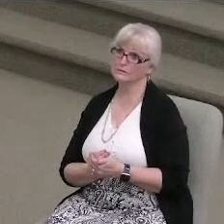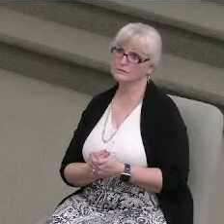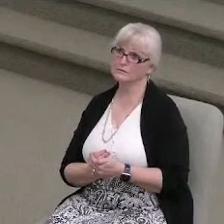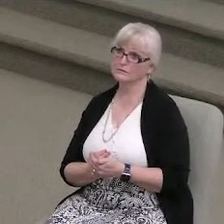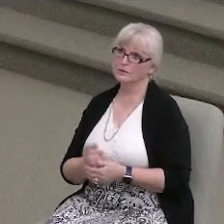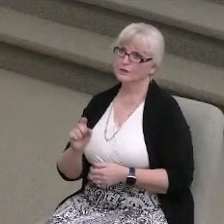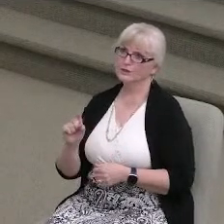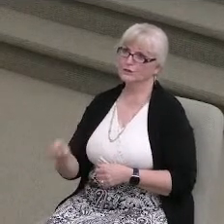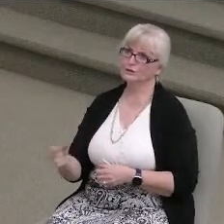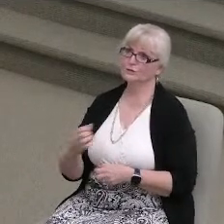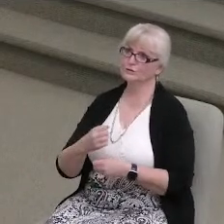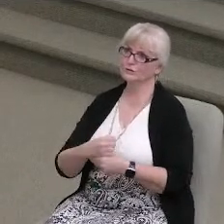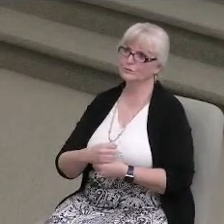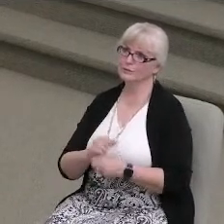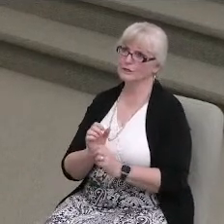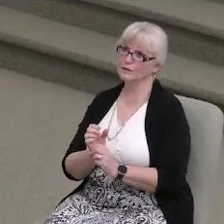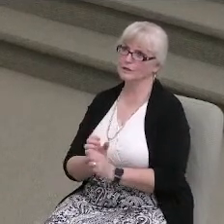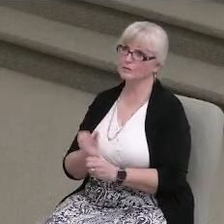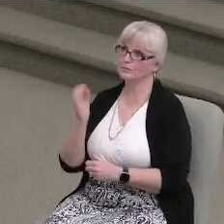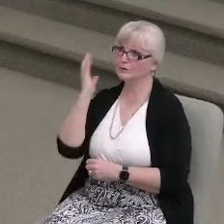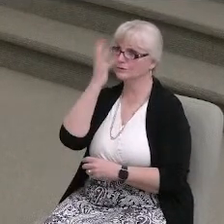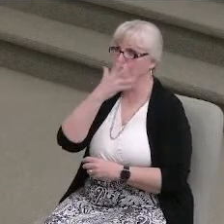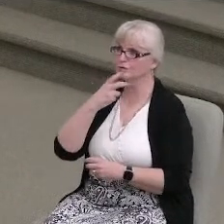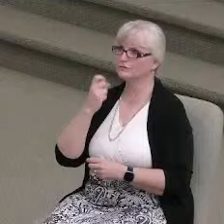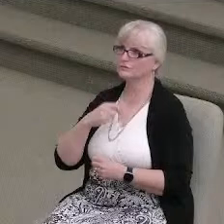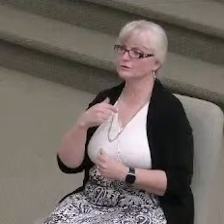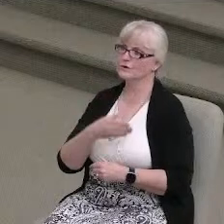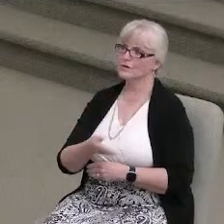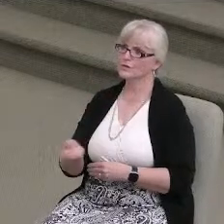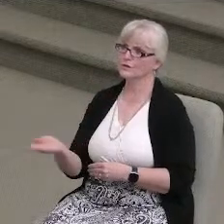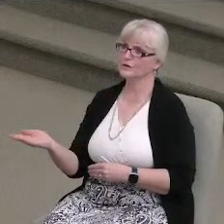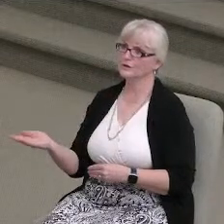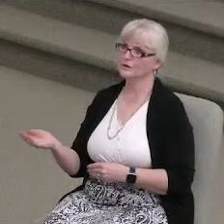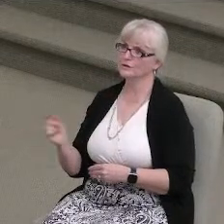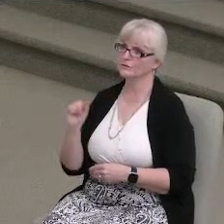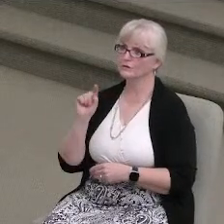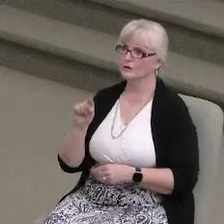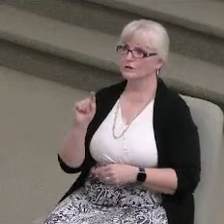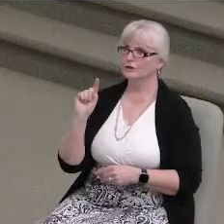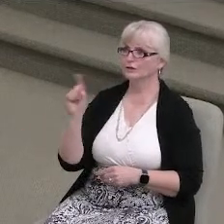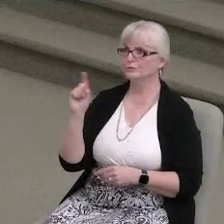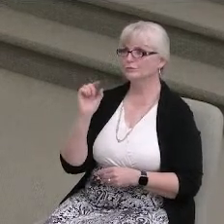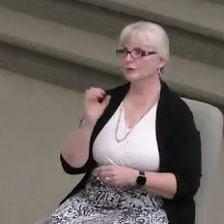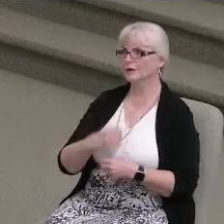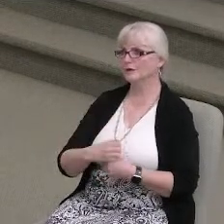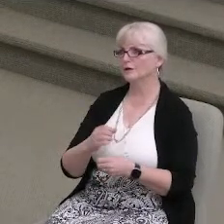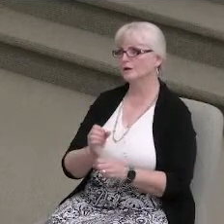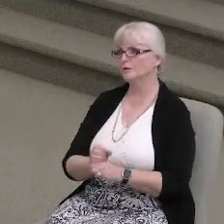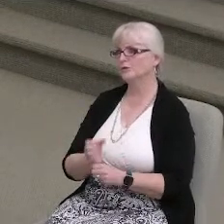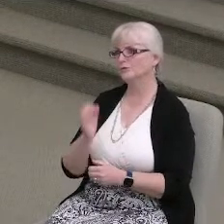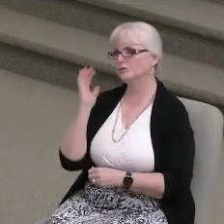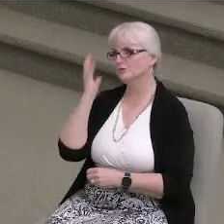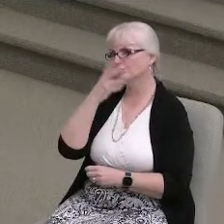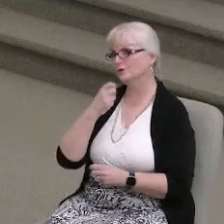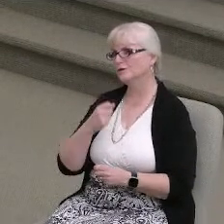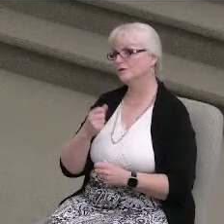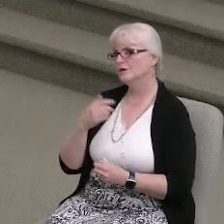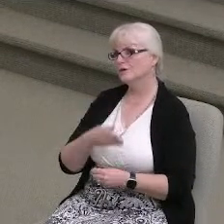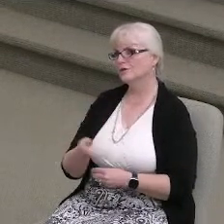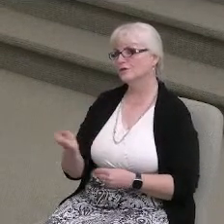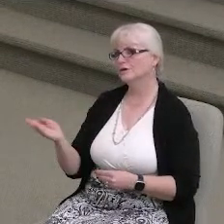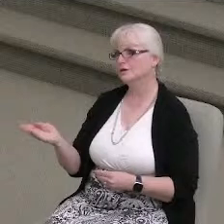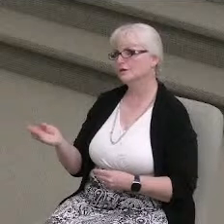all? You make beautiful things, you make